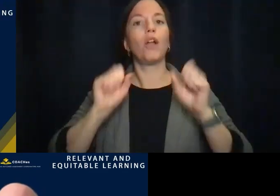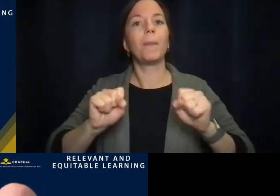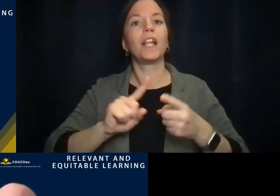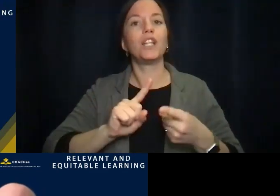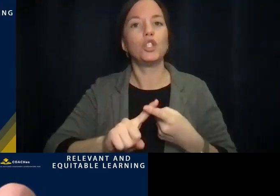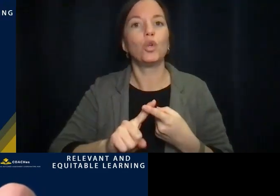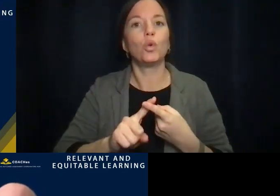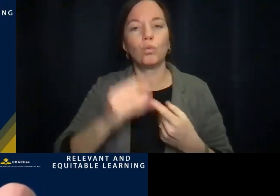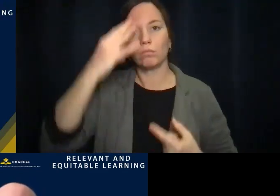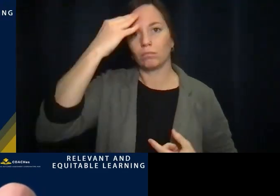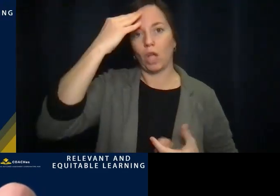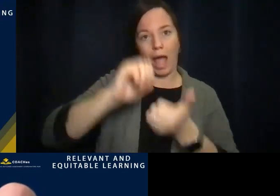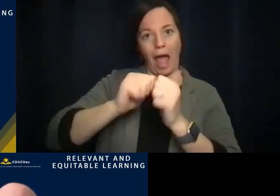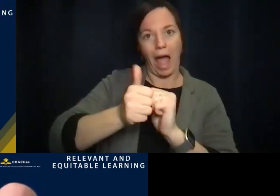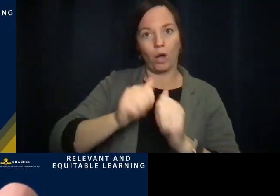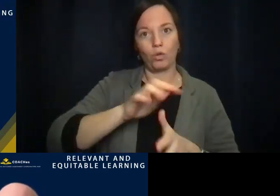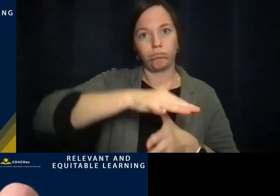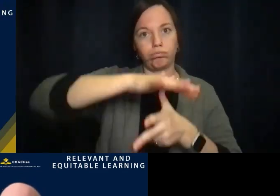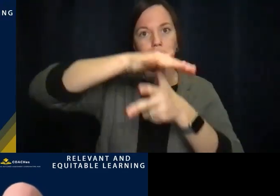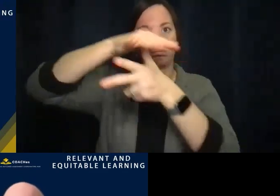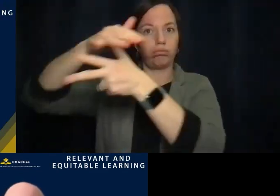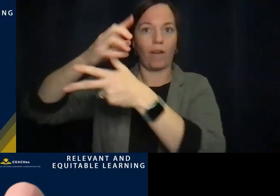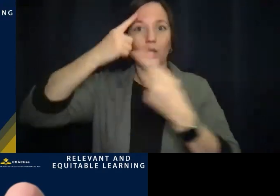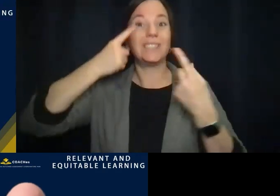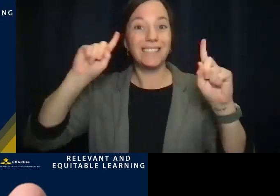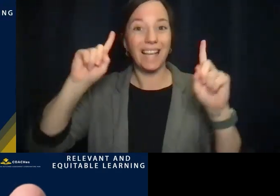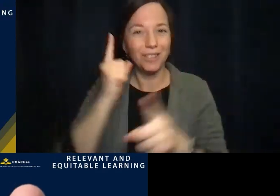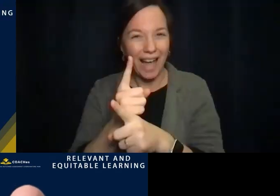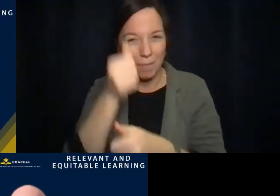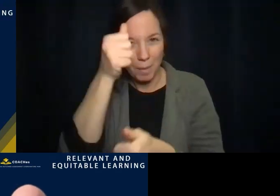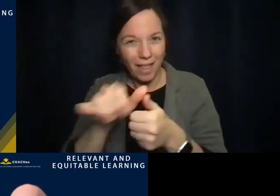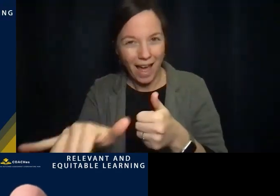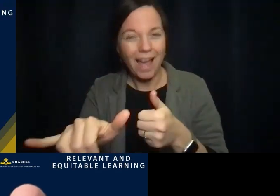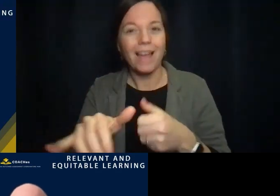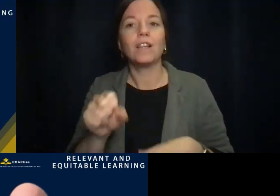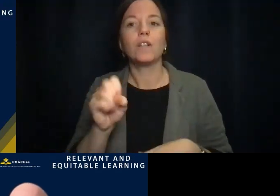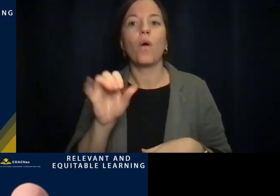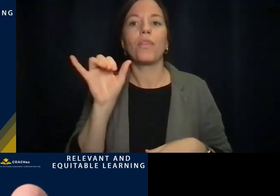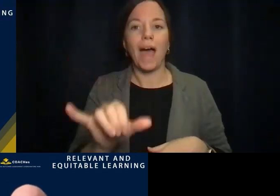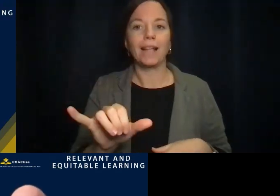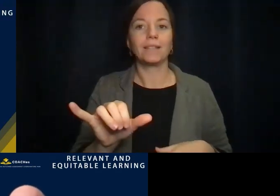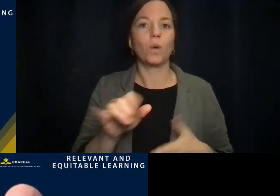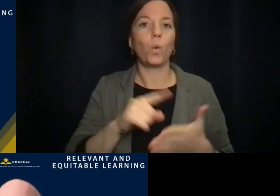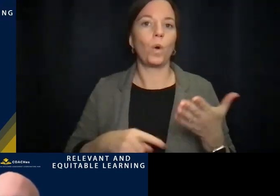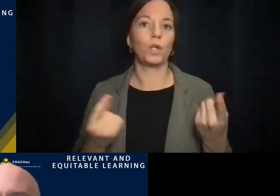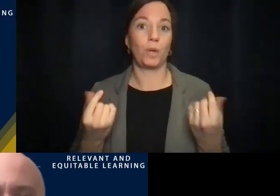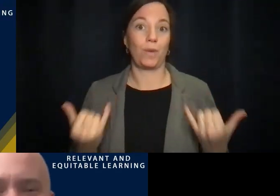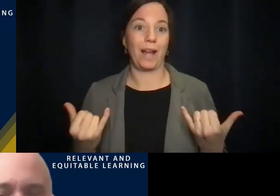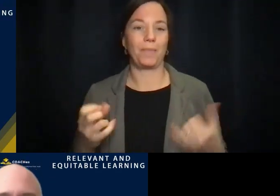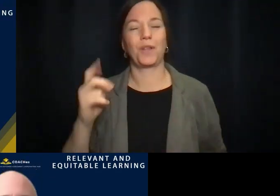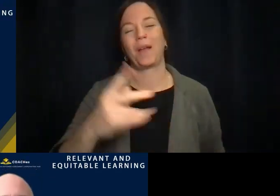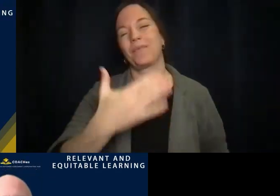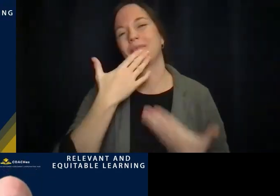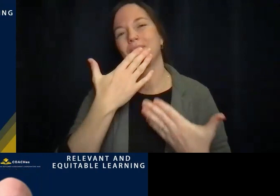brain. She gets in and they are successful doing this. So that's where we are. That's where we are. Aeron, thank you so